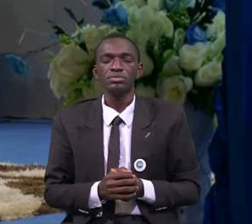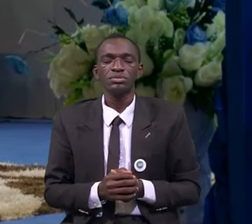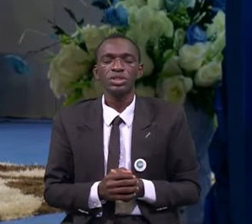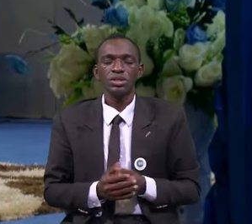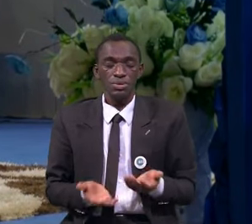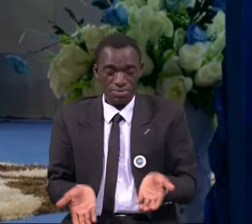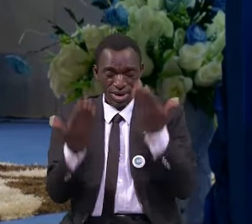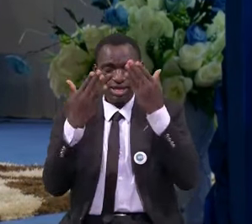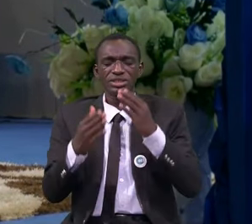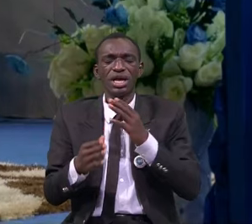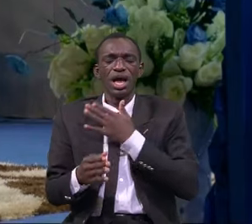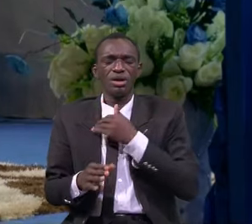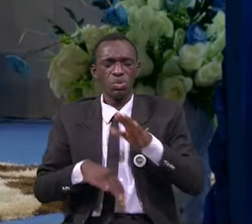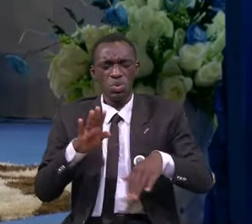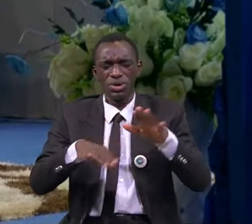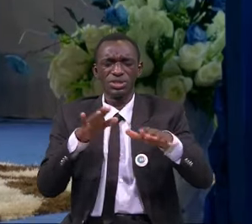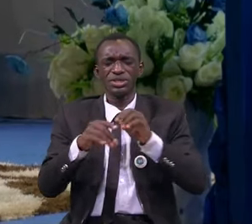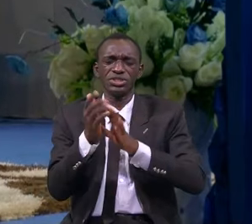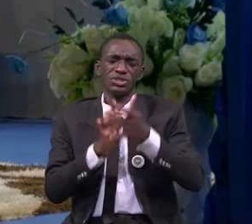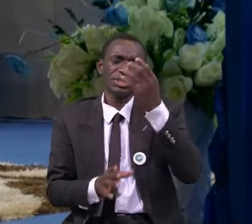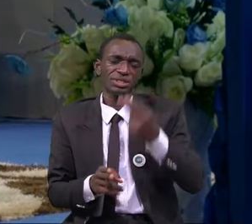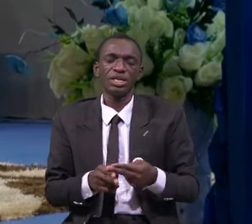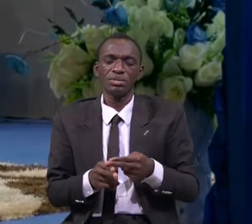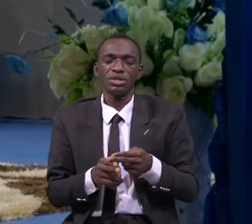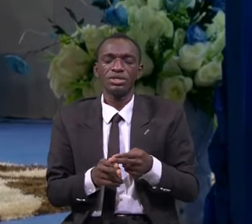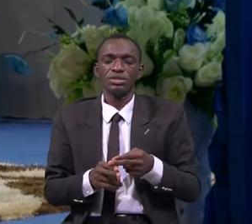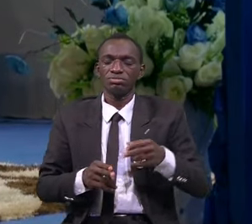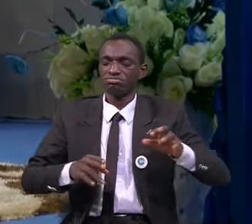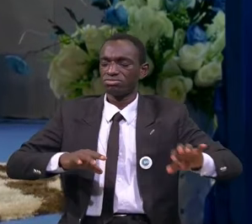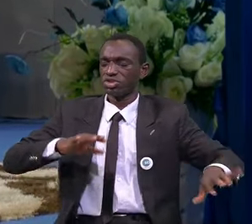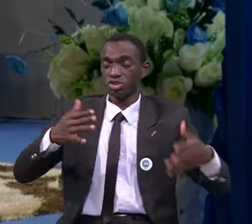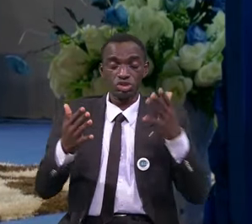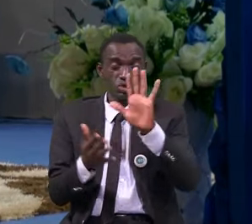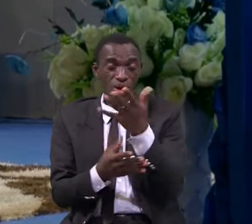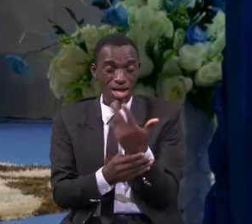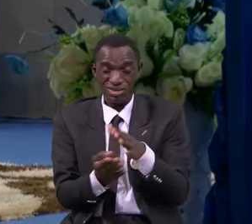Rise up and walk. Stretch forth that weak hand.